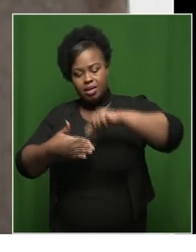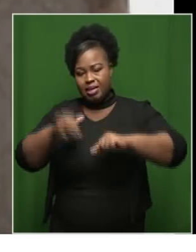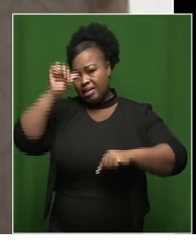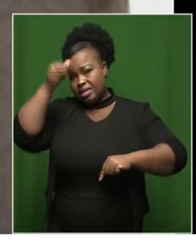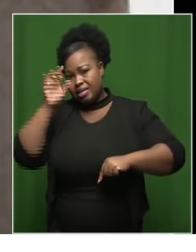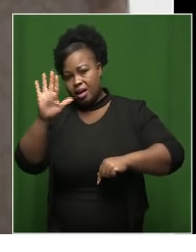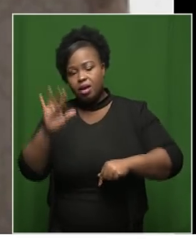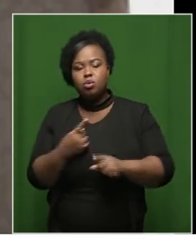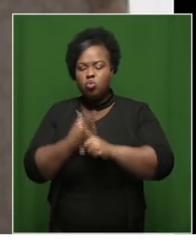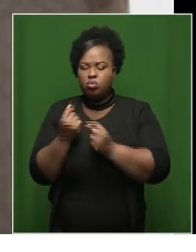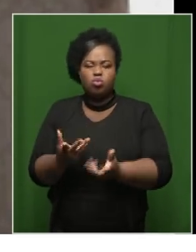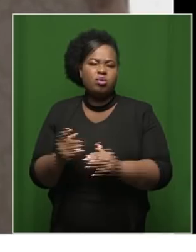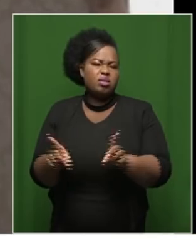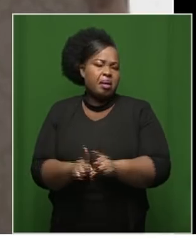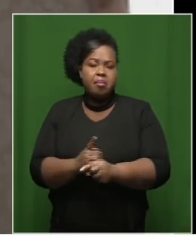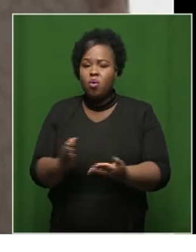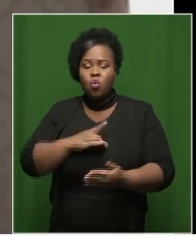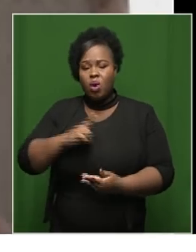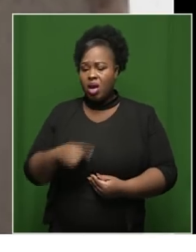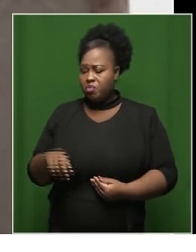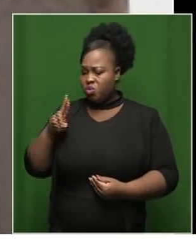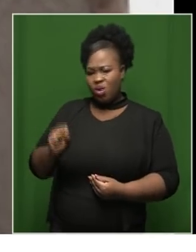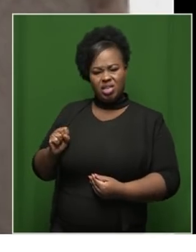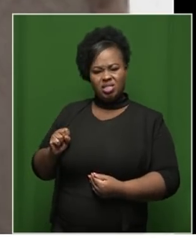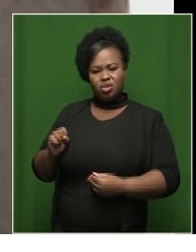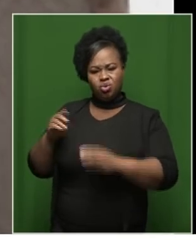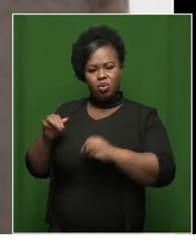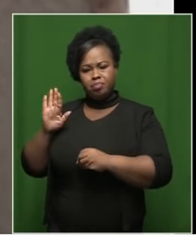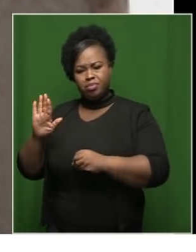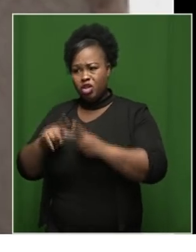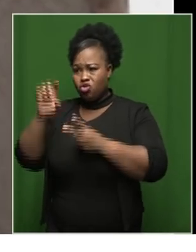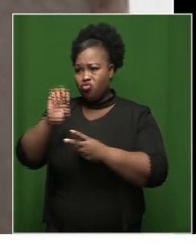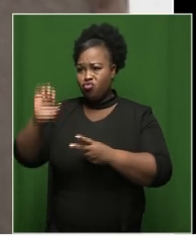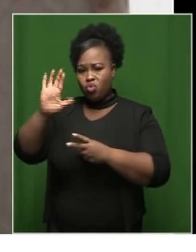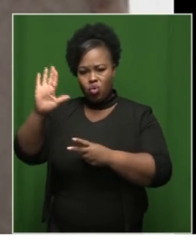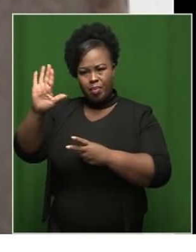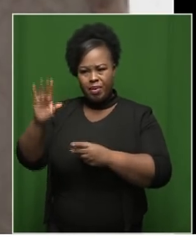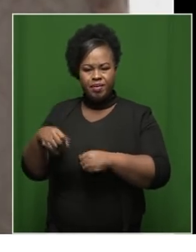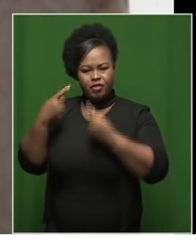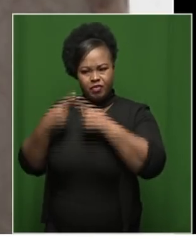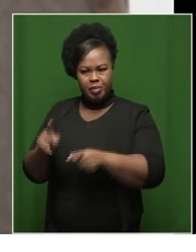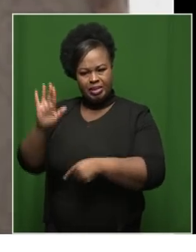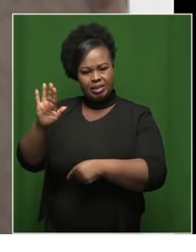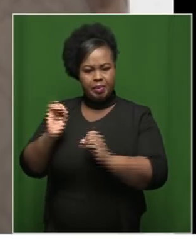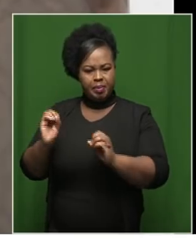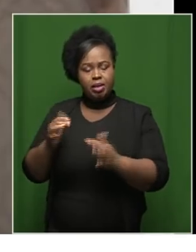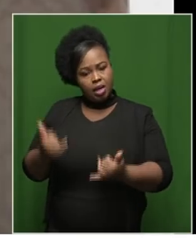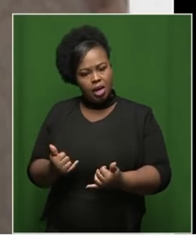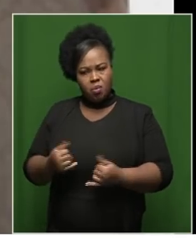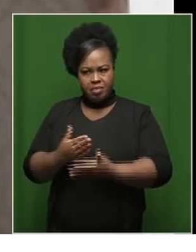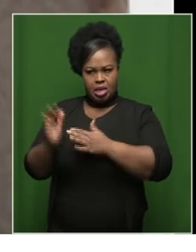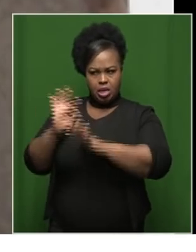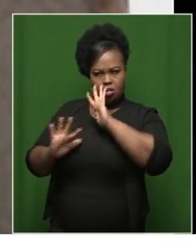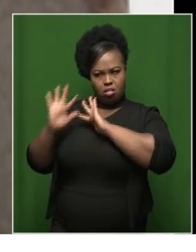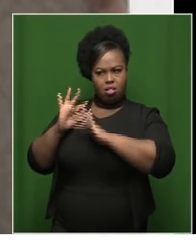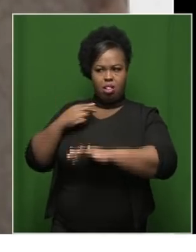India. And just because there isn't a study done on US soil and on European soil, it's meeting a lot of resistance. But the